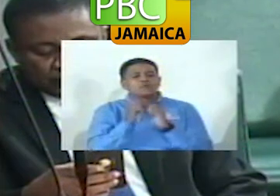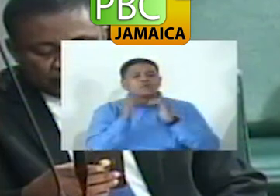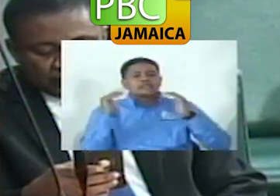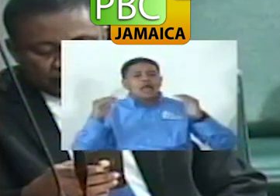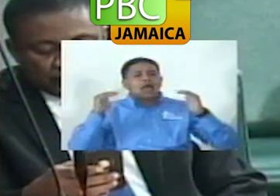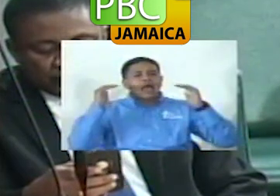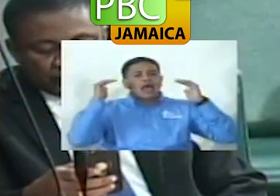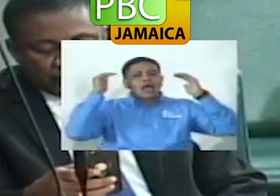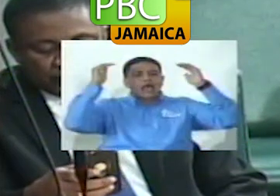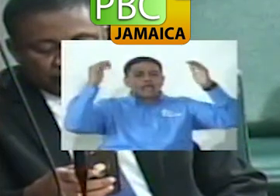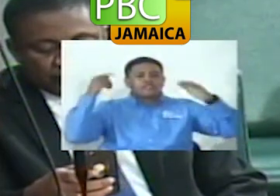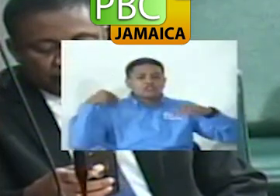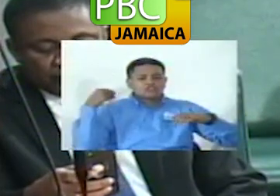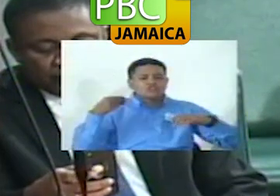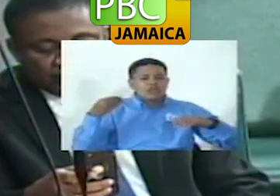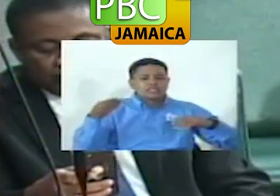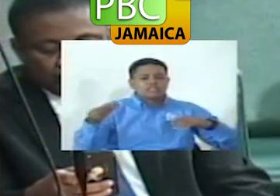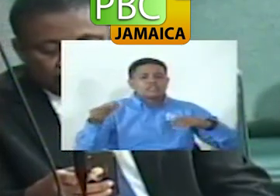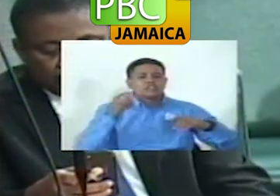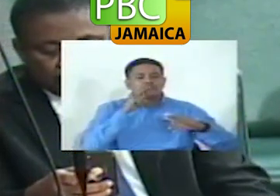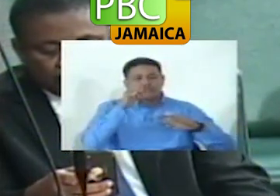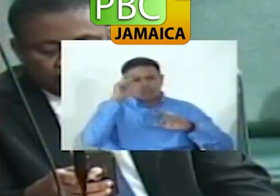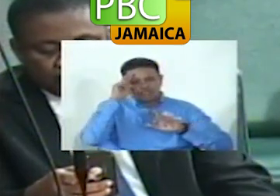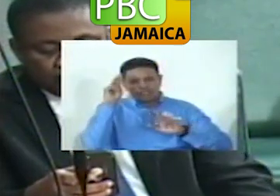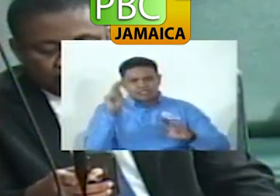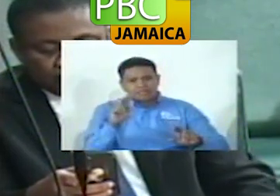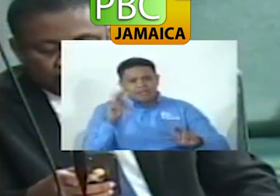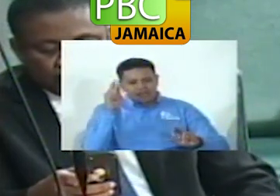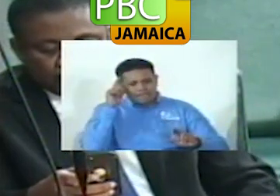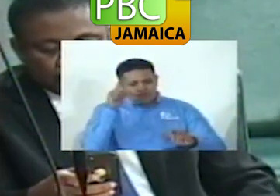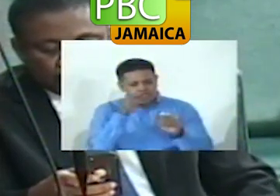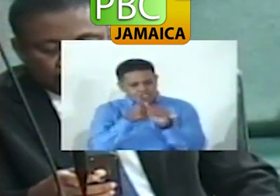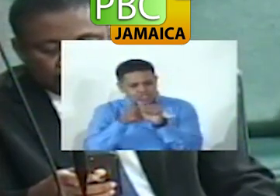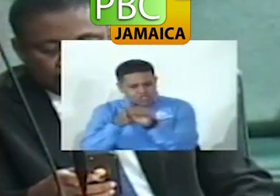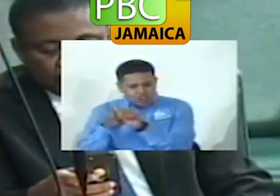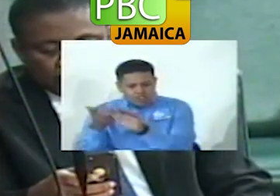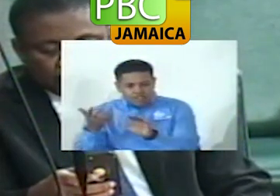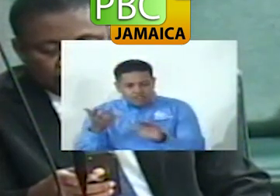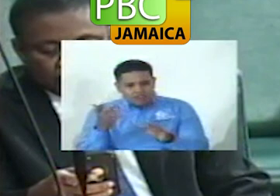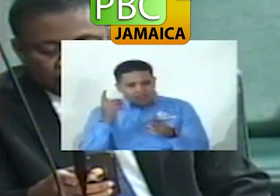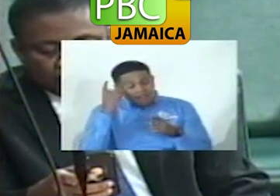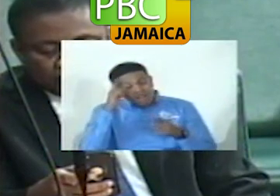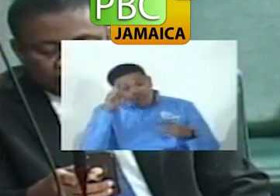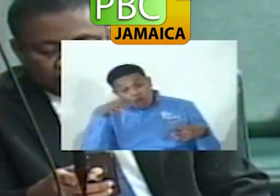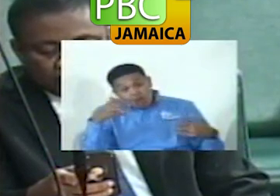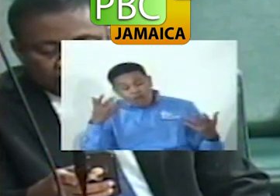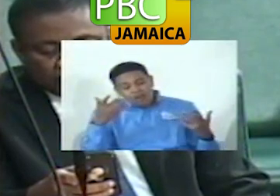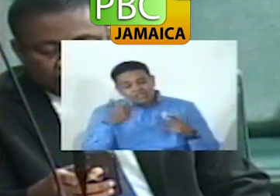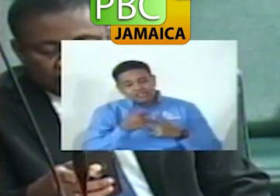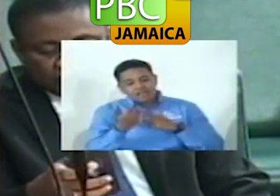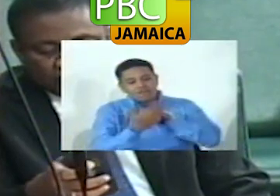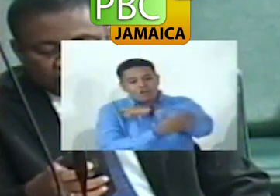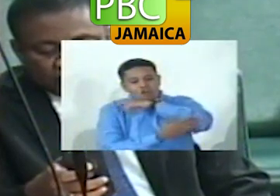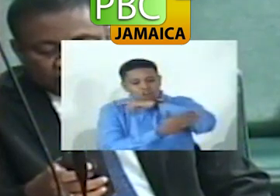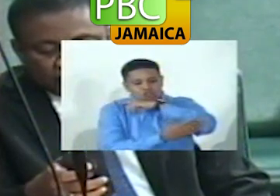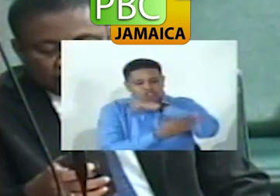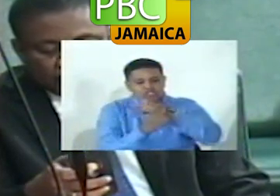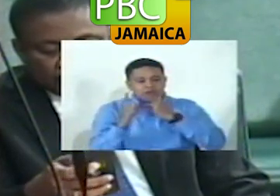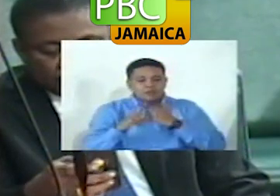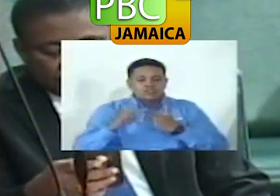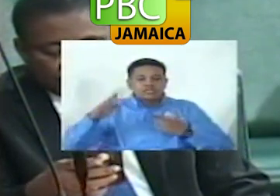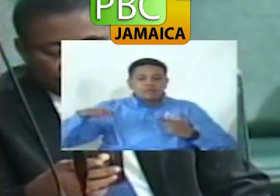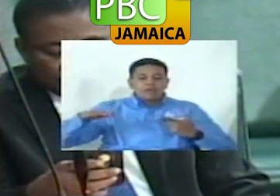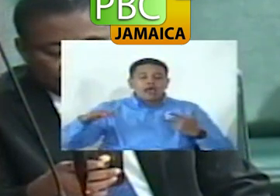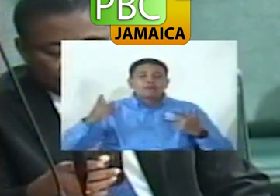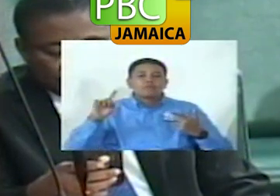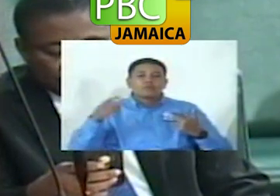highest traditions of respect for each other and for the country and the